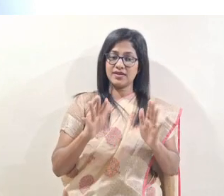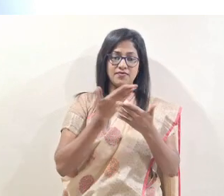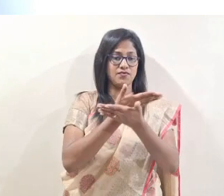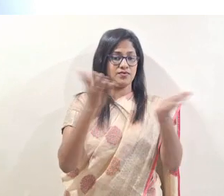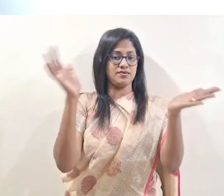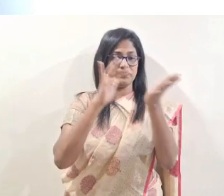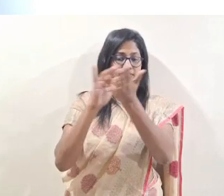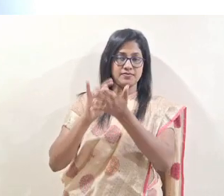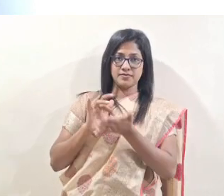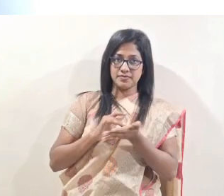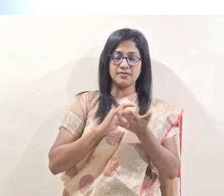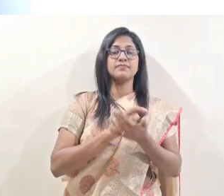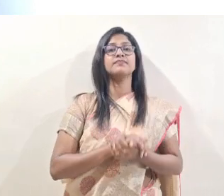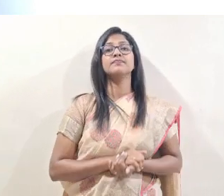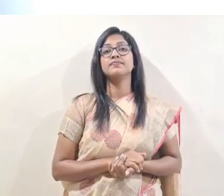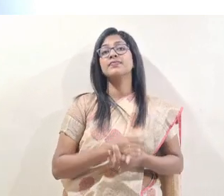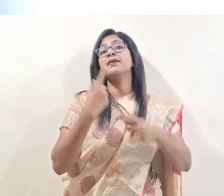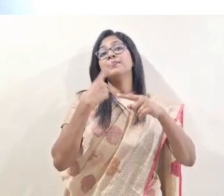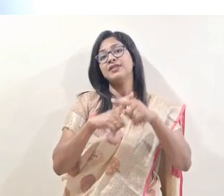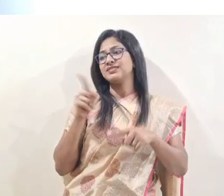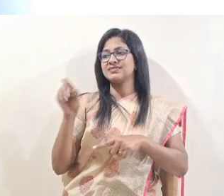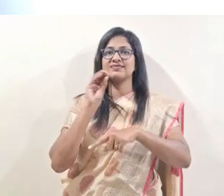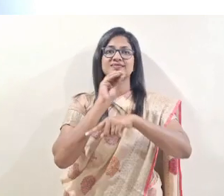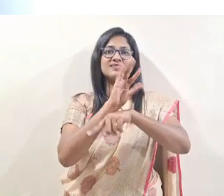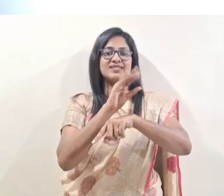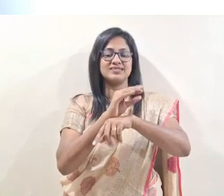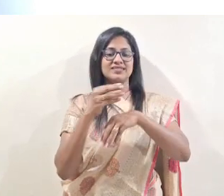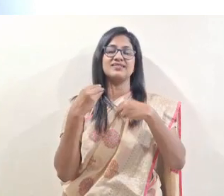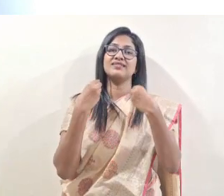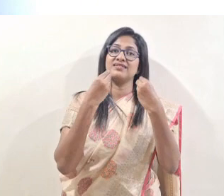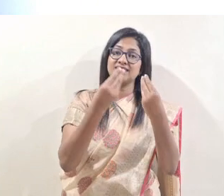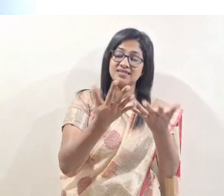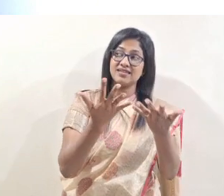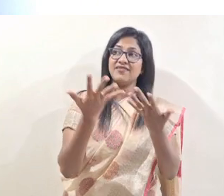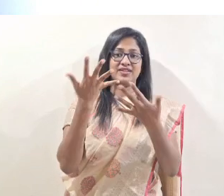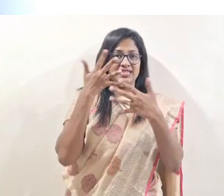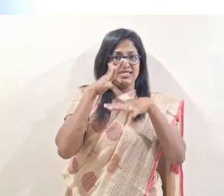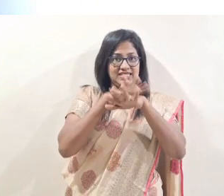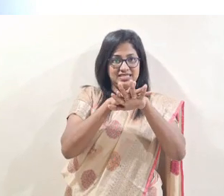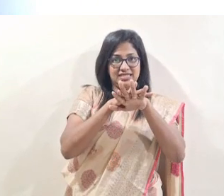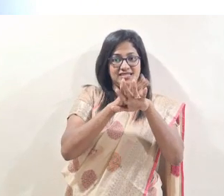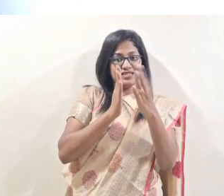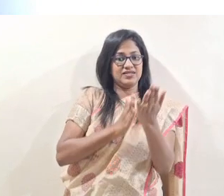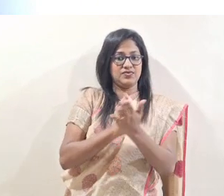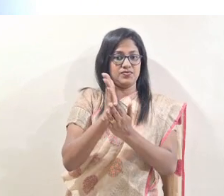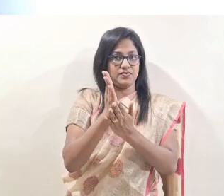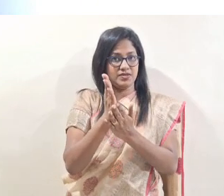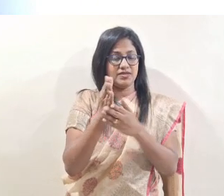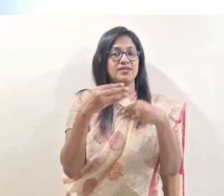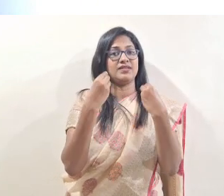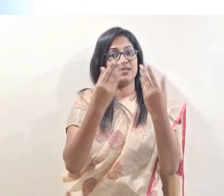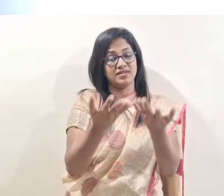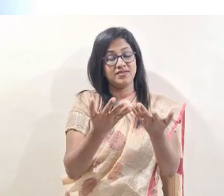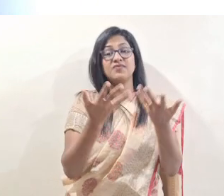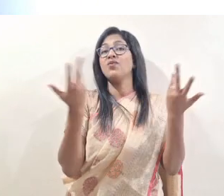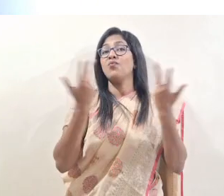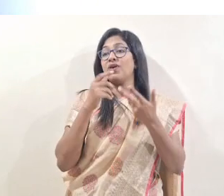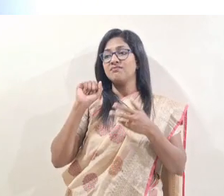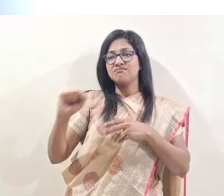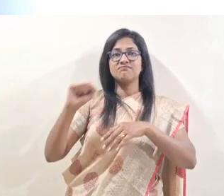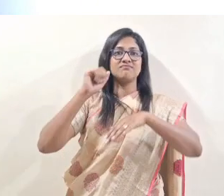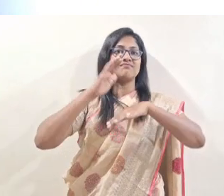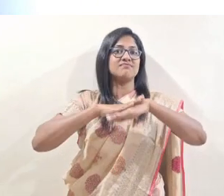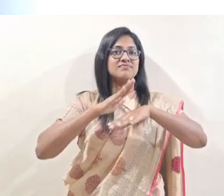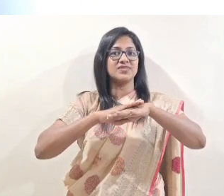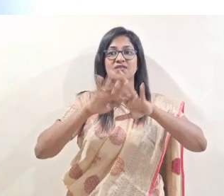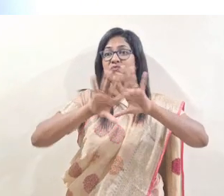everywhere. And the consultants also provide you with an integrated approach because they have experience in